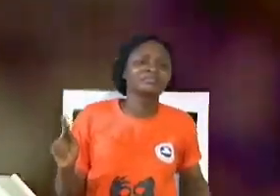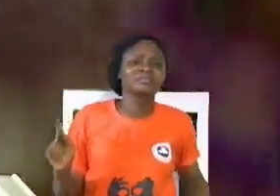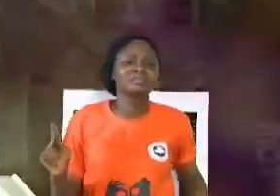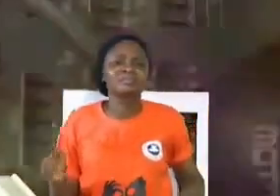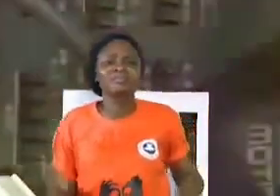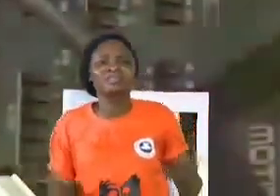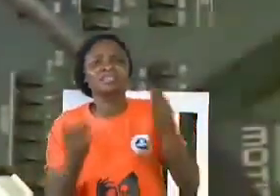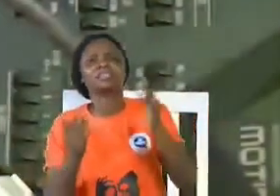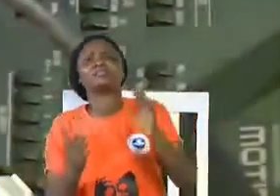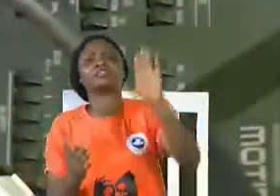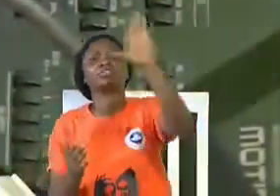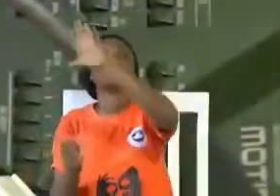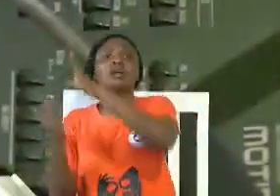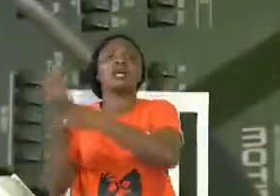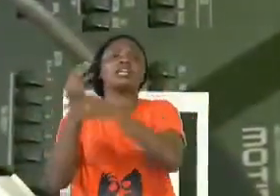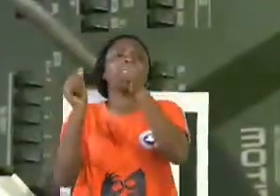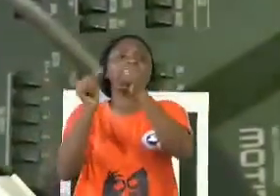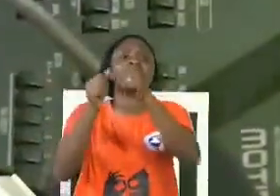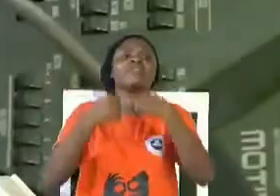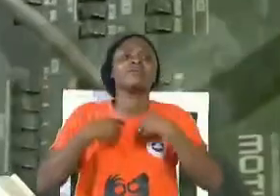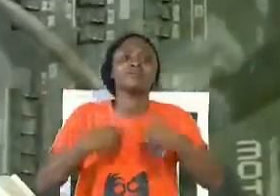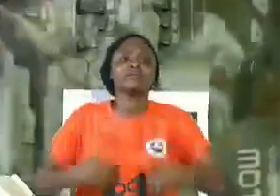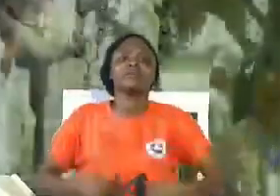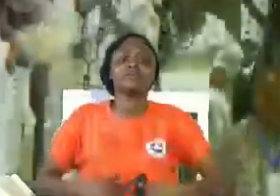Lift your hands, everybody, I'm telling.